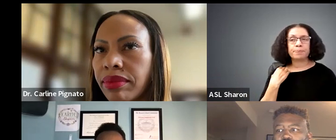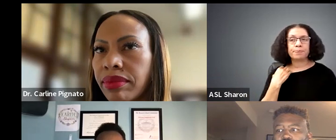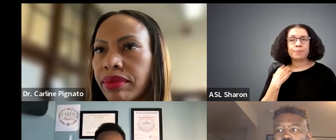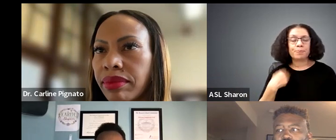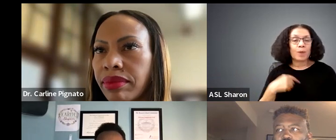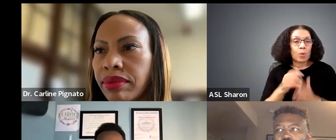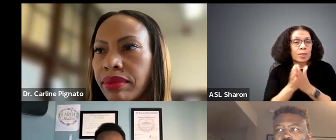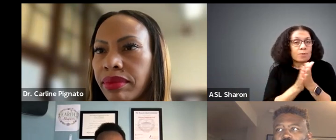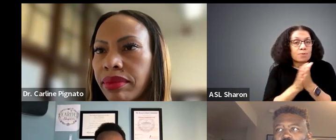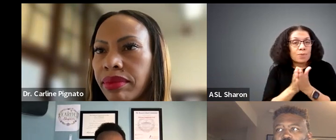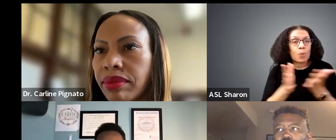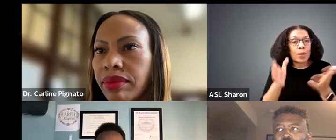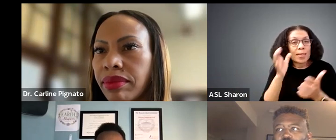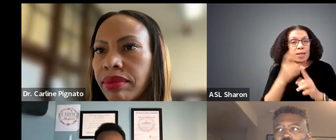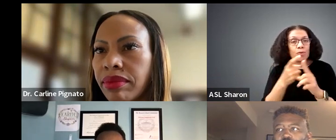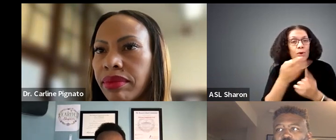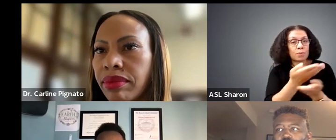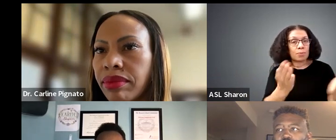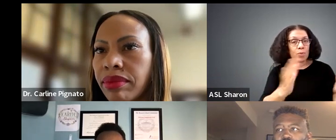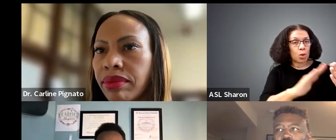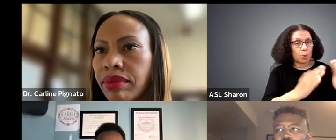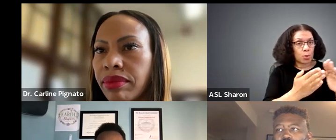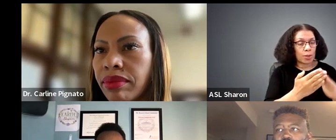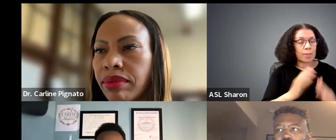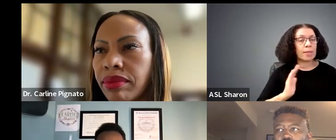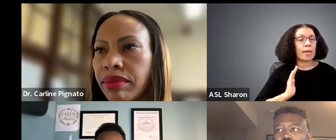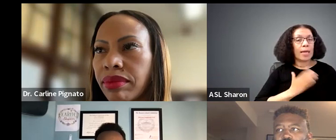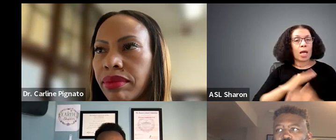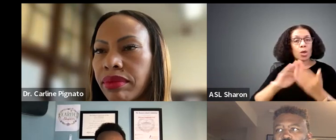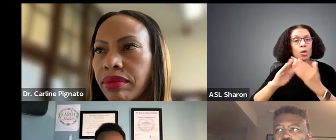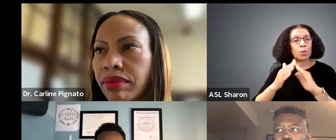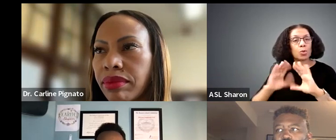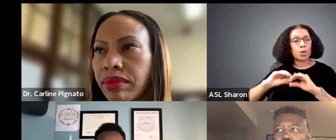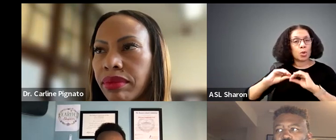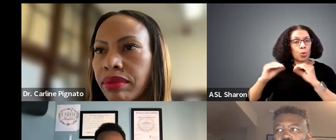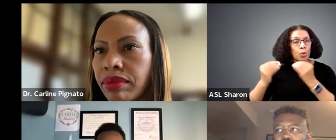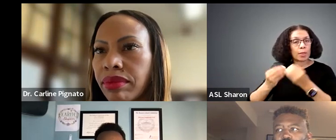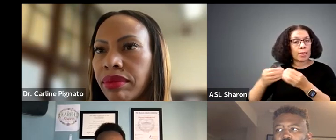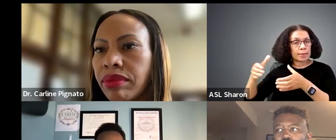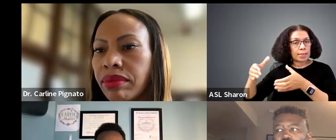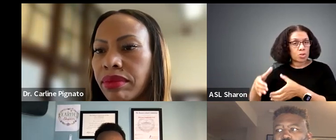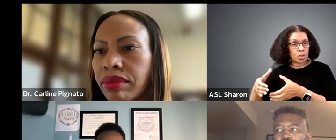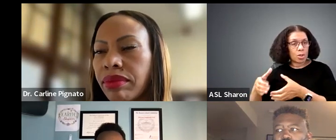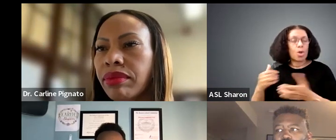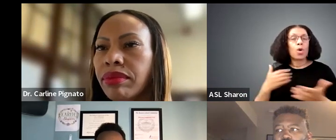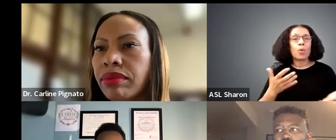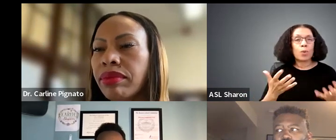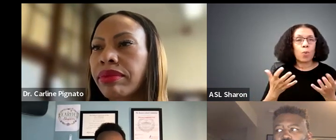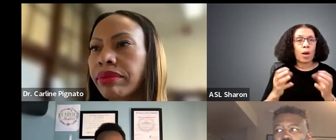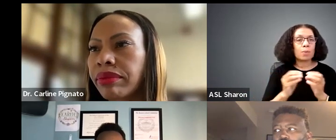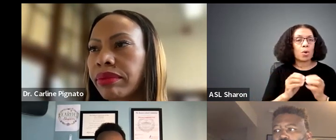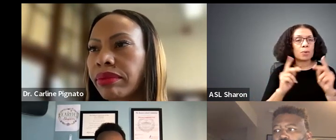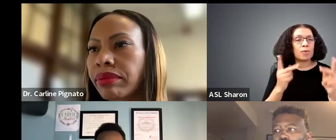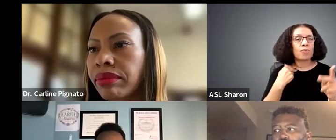to hear directly from the community and our community-based organizations and create more opportunities for native language